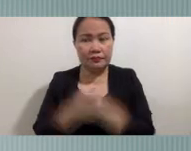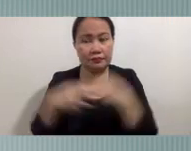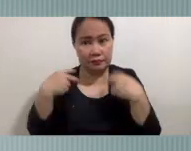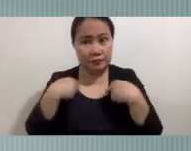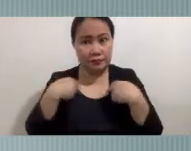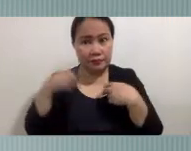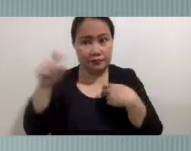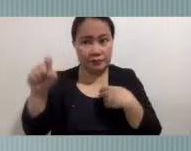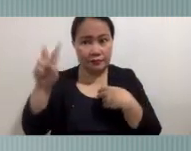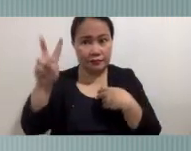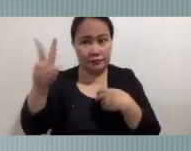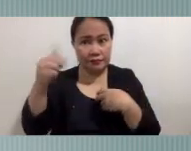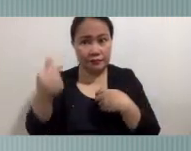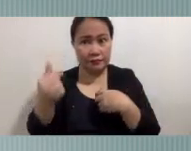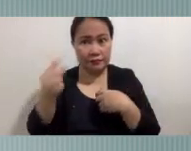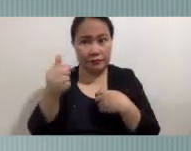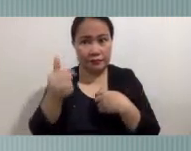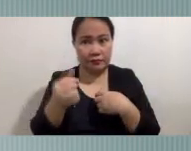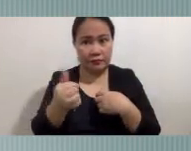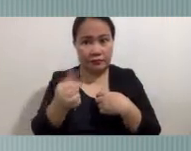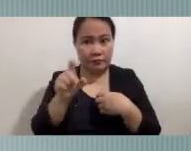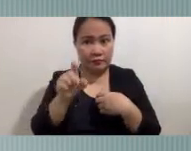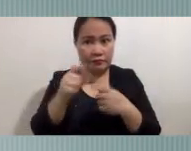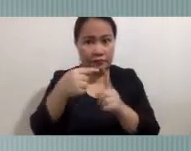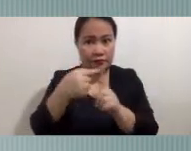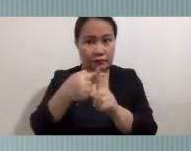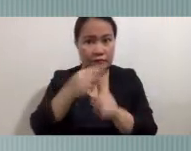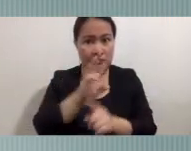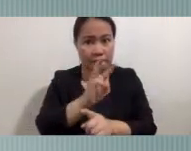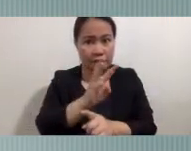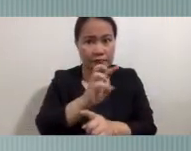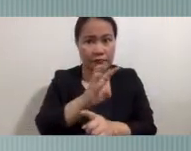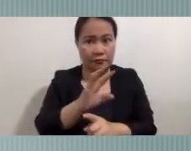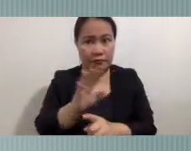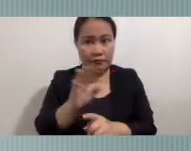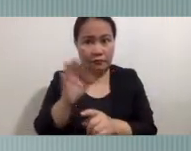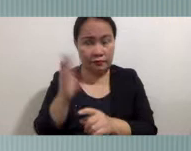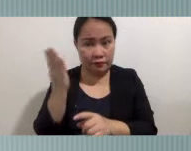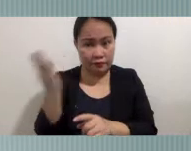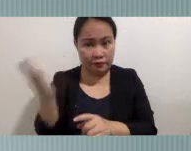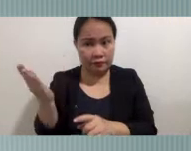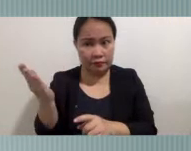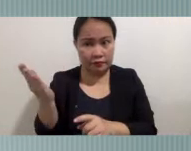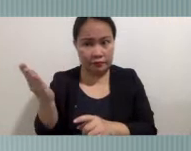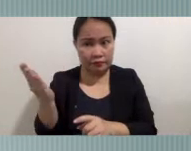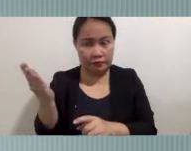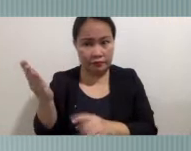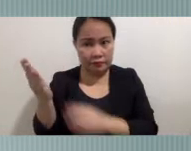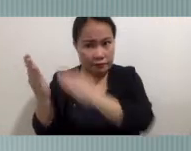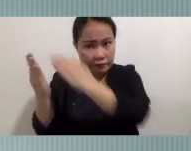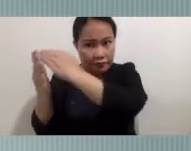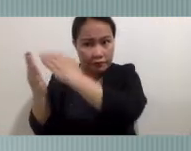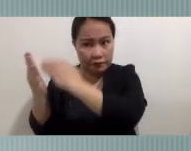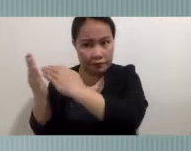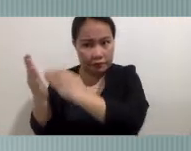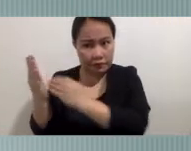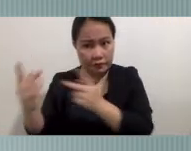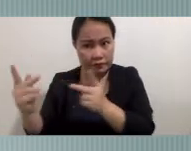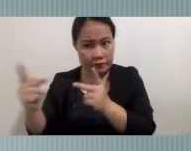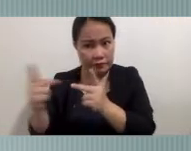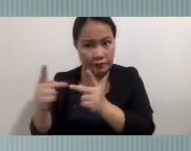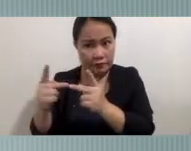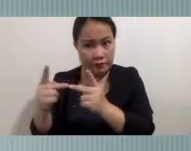I have x squared plus 10x plus 16. So, in the given example, first, list all pairs